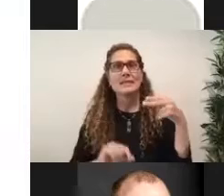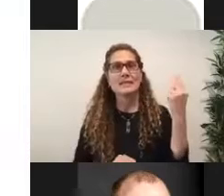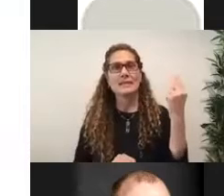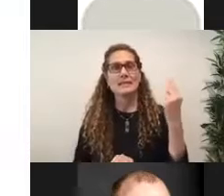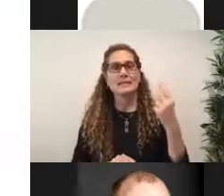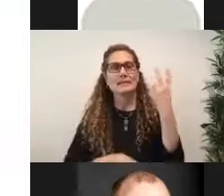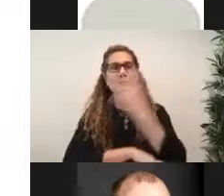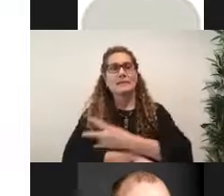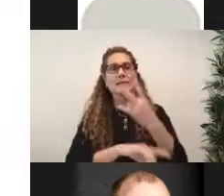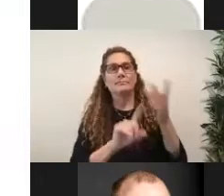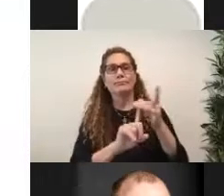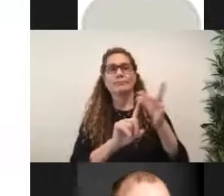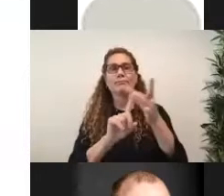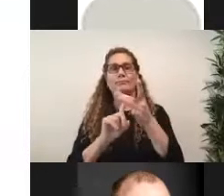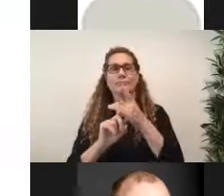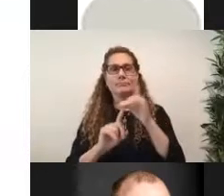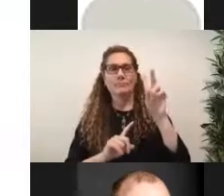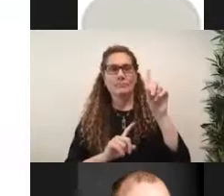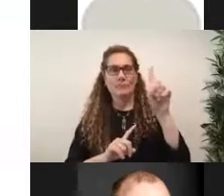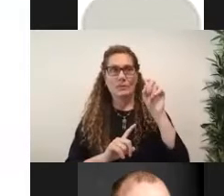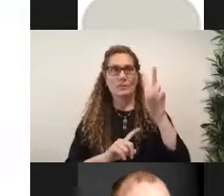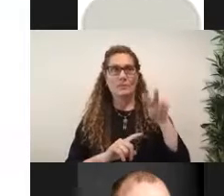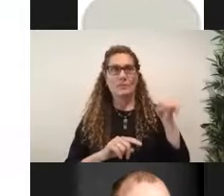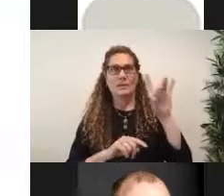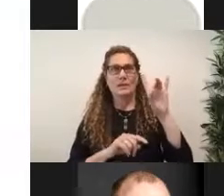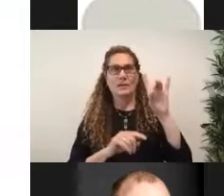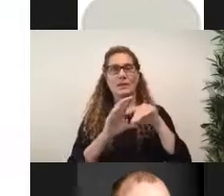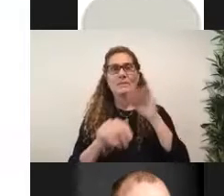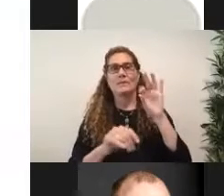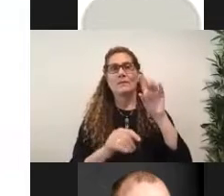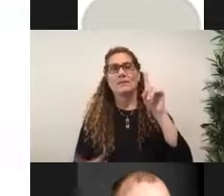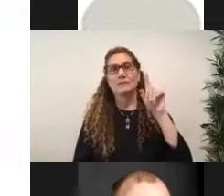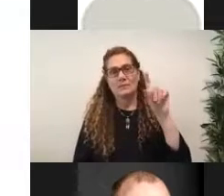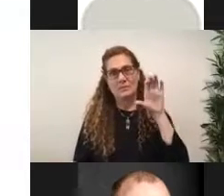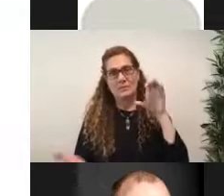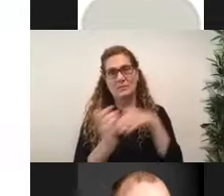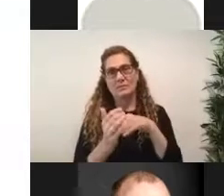category. Vaccination rates for City of Milwaukee adults 16 years of age and older are